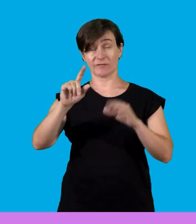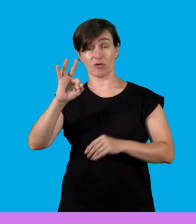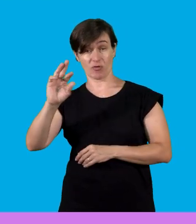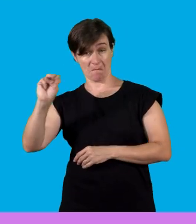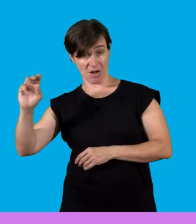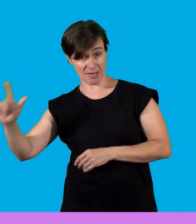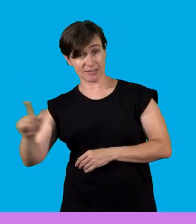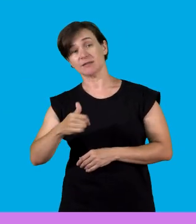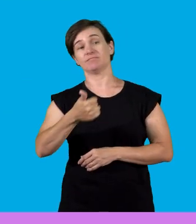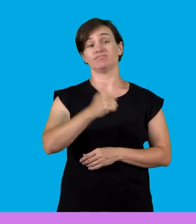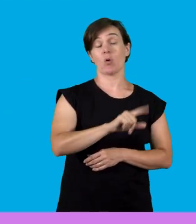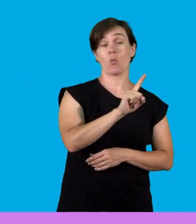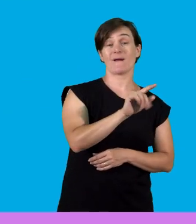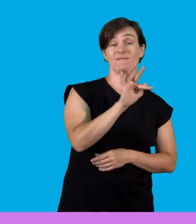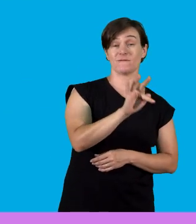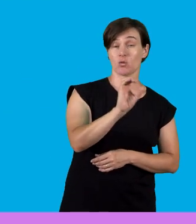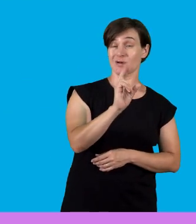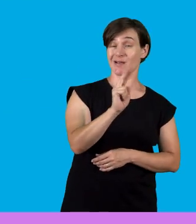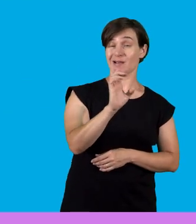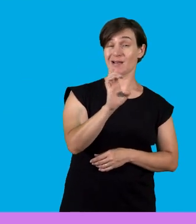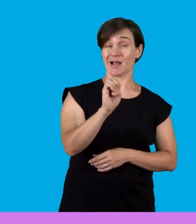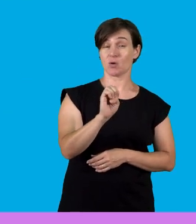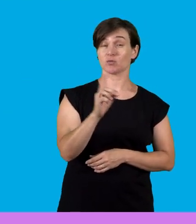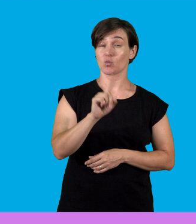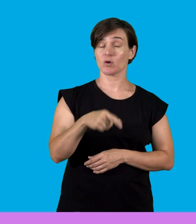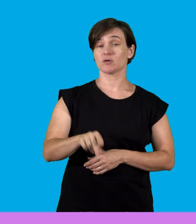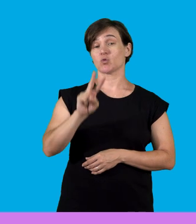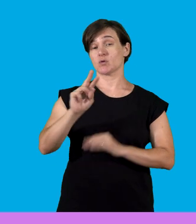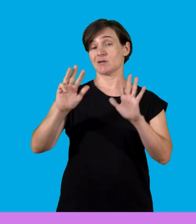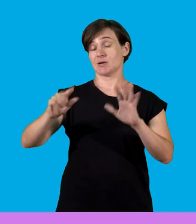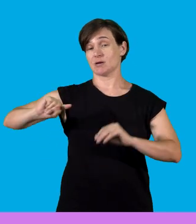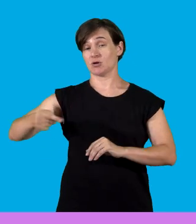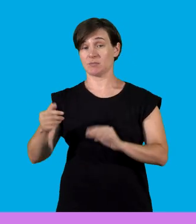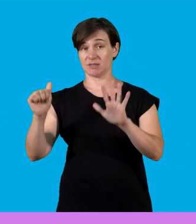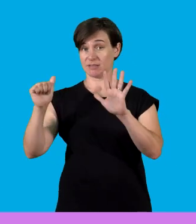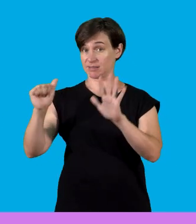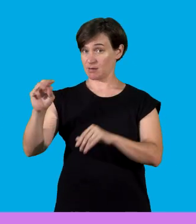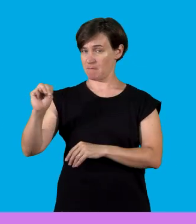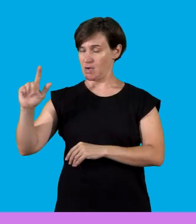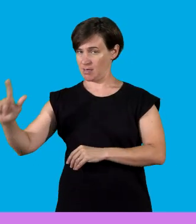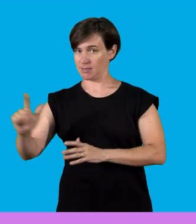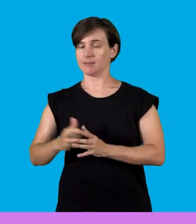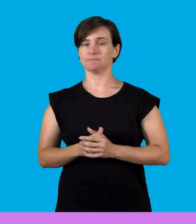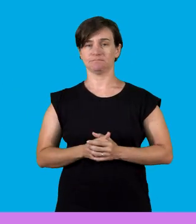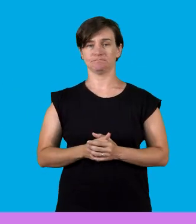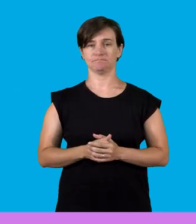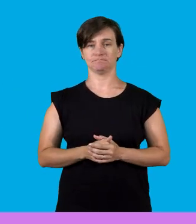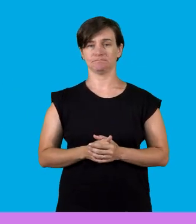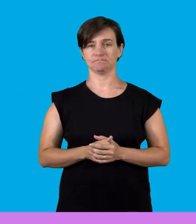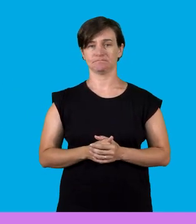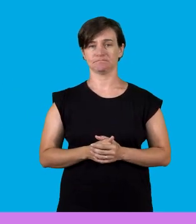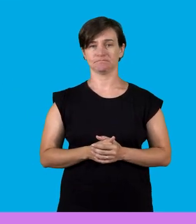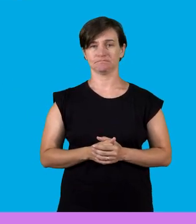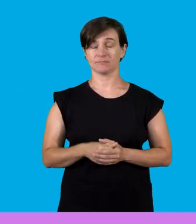473 milliliters, and then 1 fluid ounce is 29,6 milliliters. And